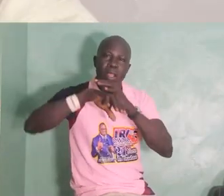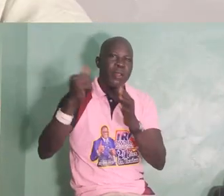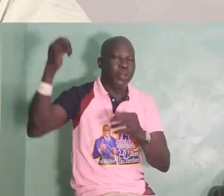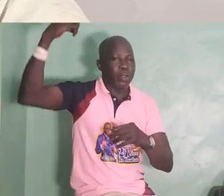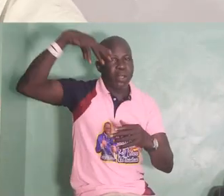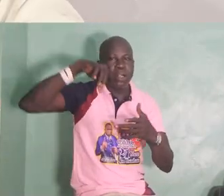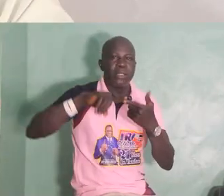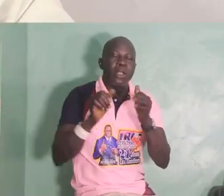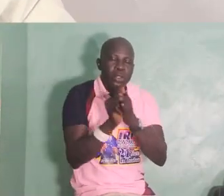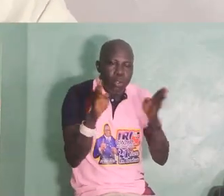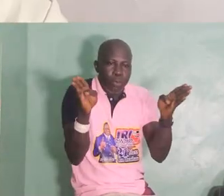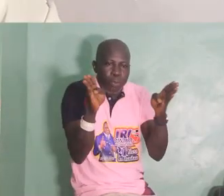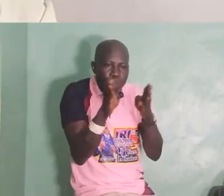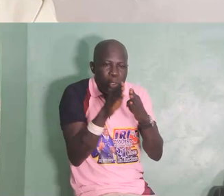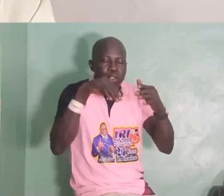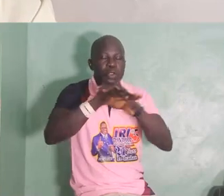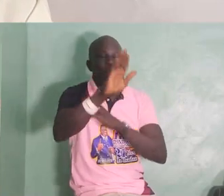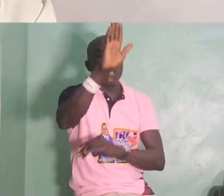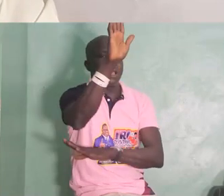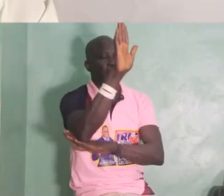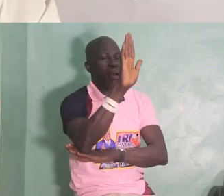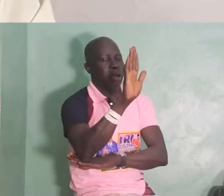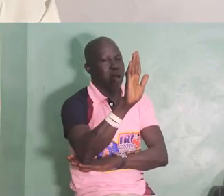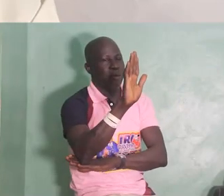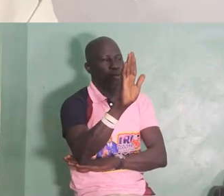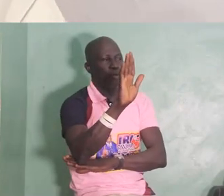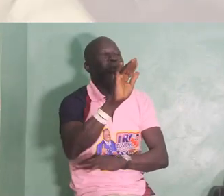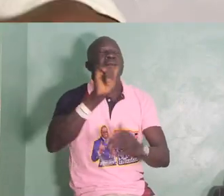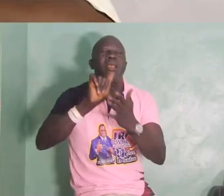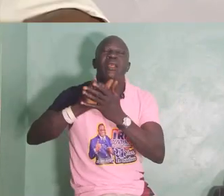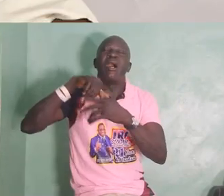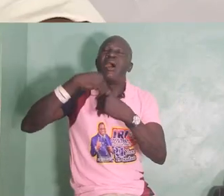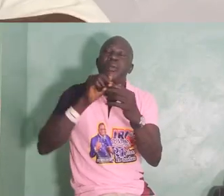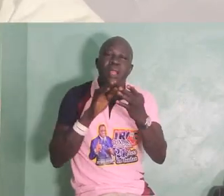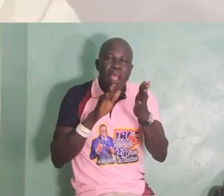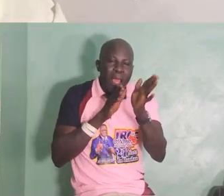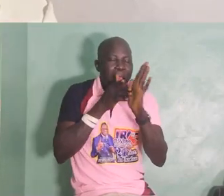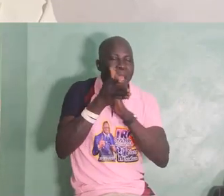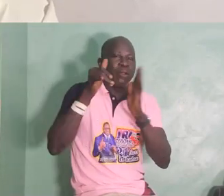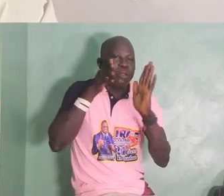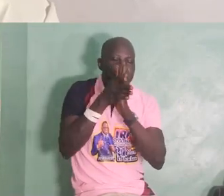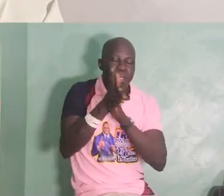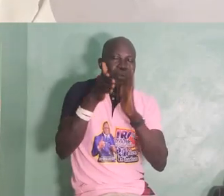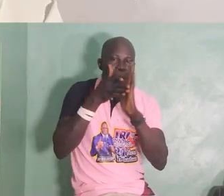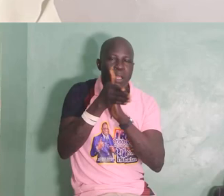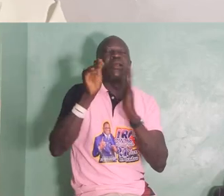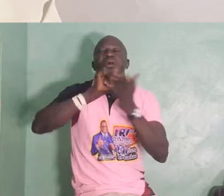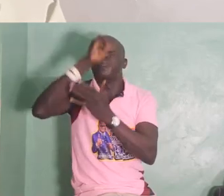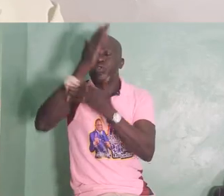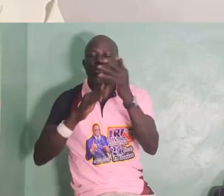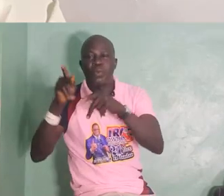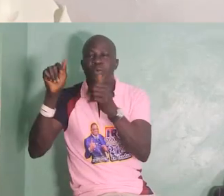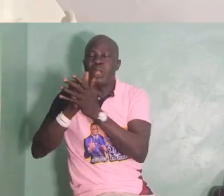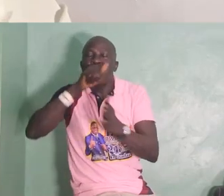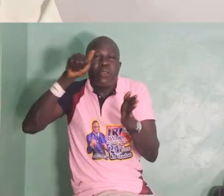ofe ati ma pa yin pade losun. I will have privilege to meet with you in afternoon. Iron sharpened iron. Awon kankan be